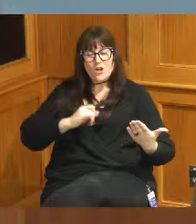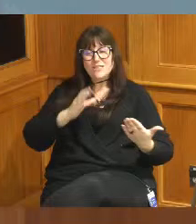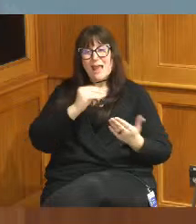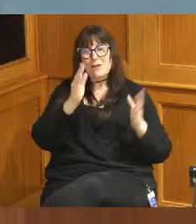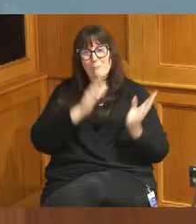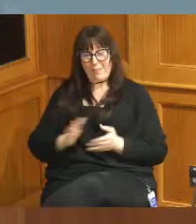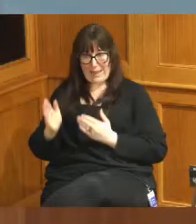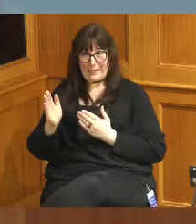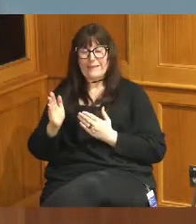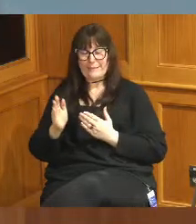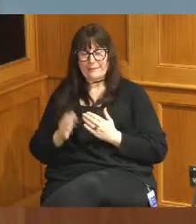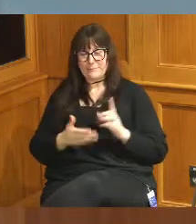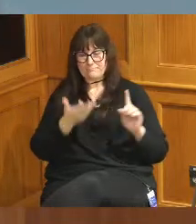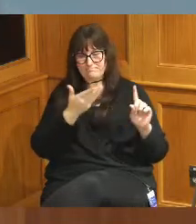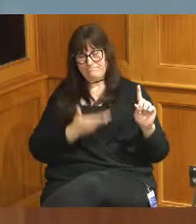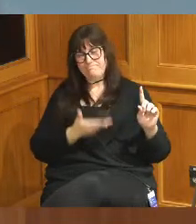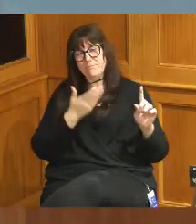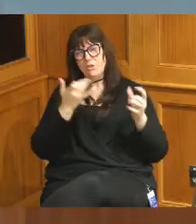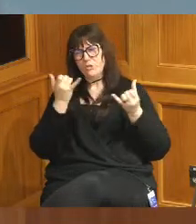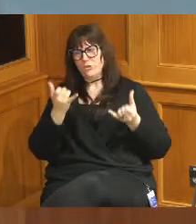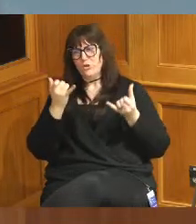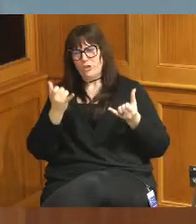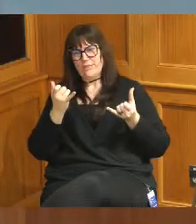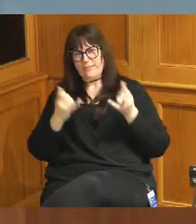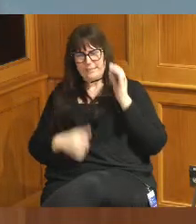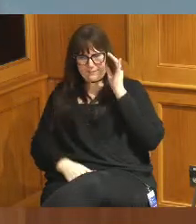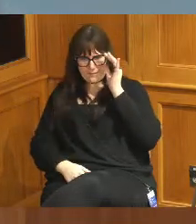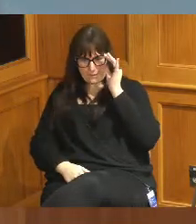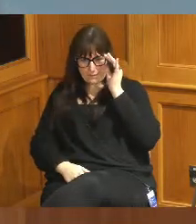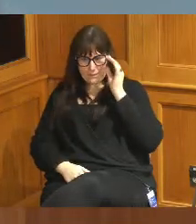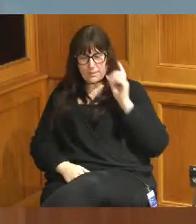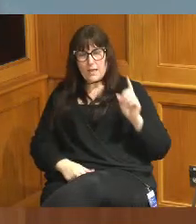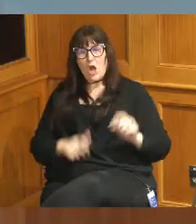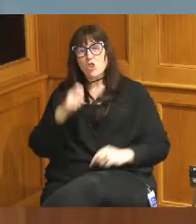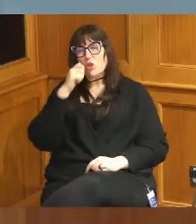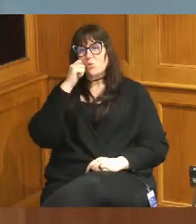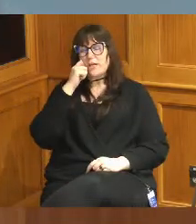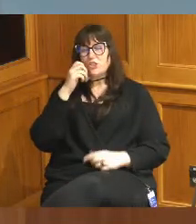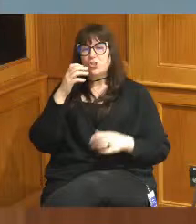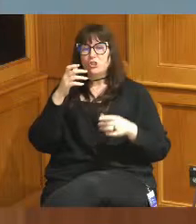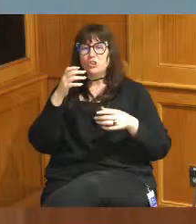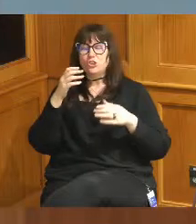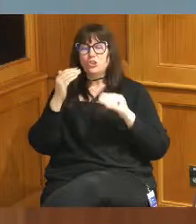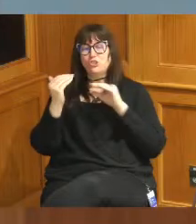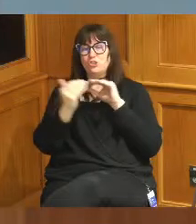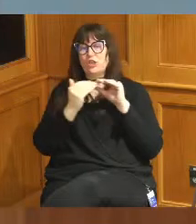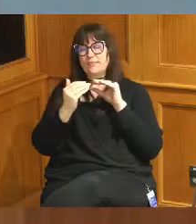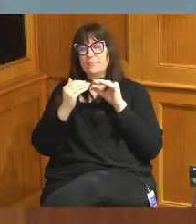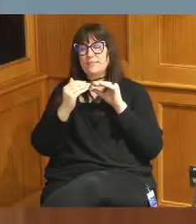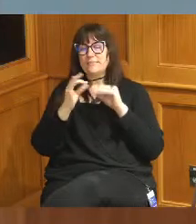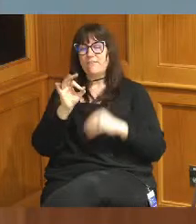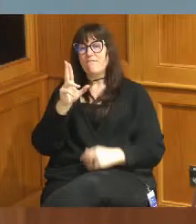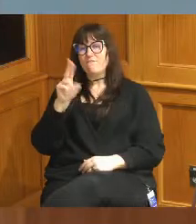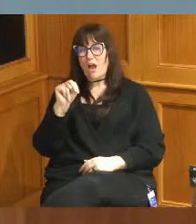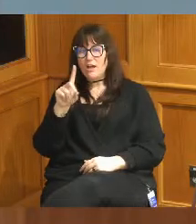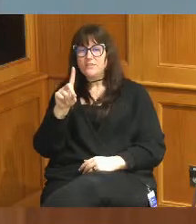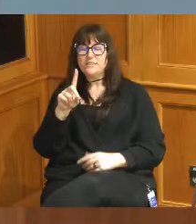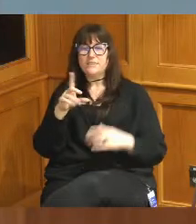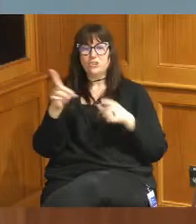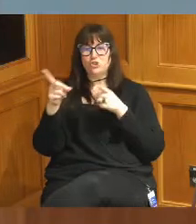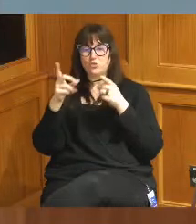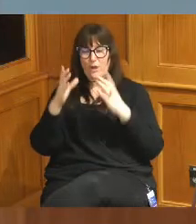Planning. He currently serves as the Racial Justice Fund Director at the Greater